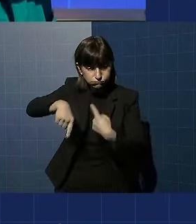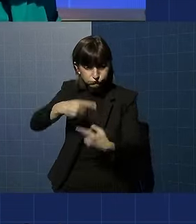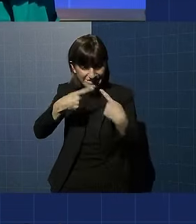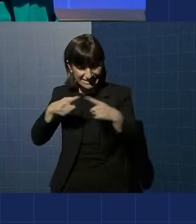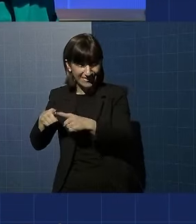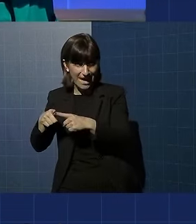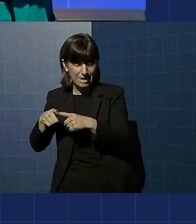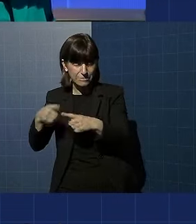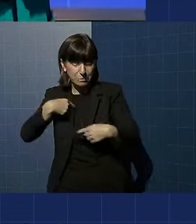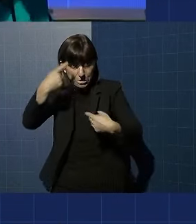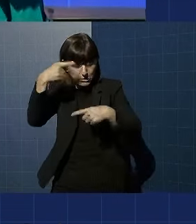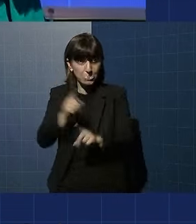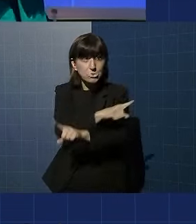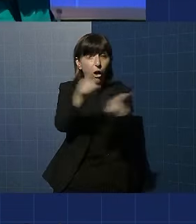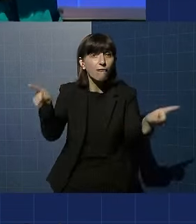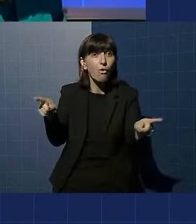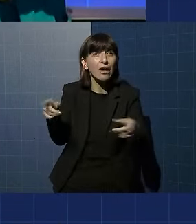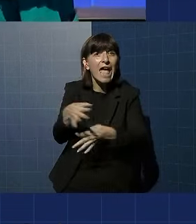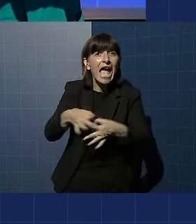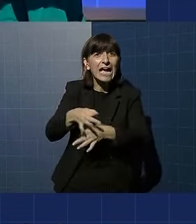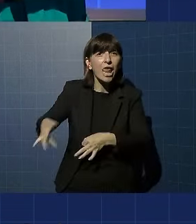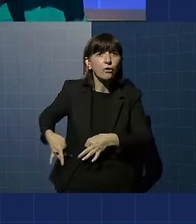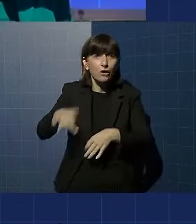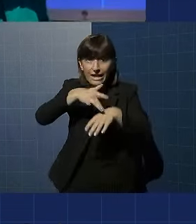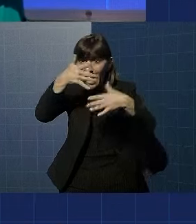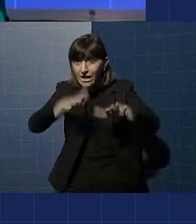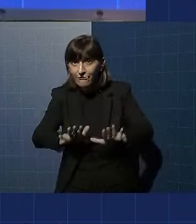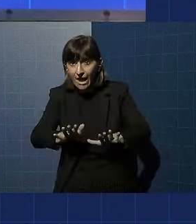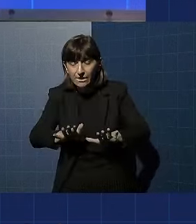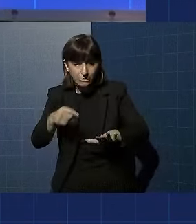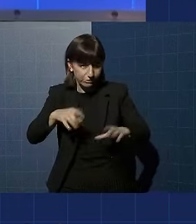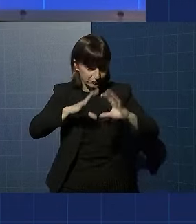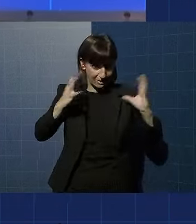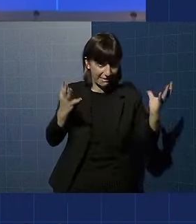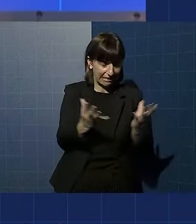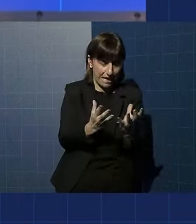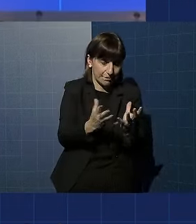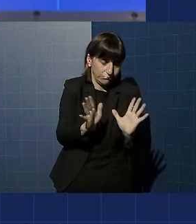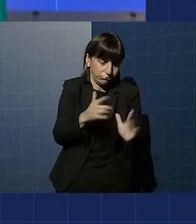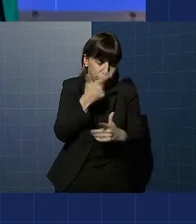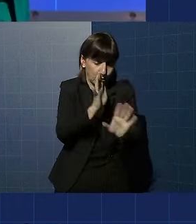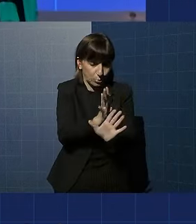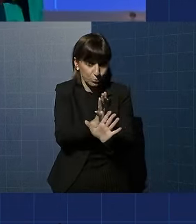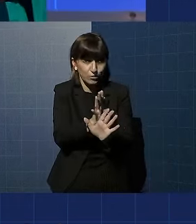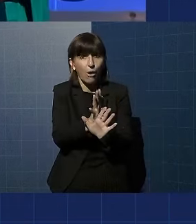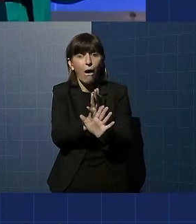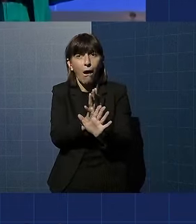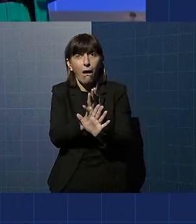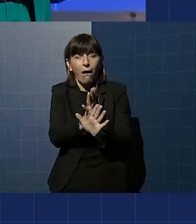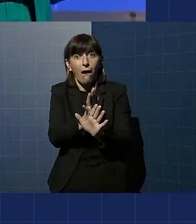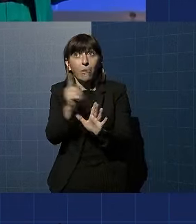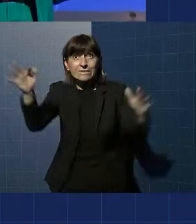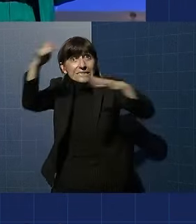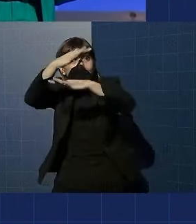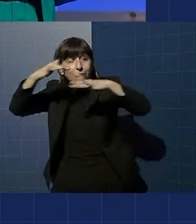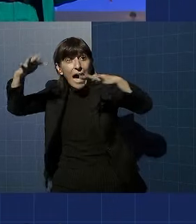can be actually an emergency, but of course we have a good medical support network here. In space, this can be really critical if